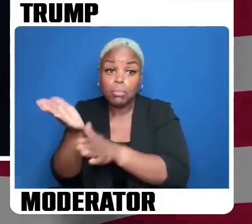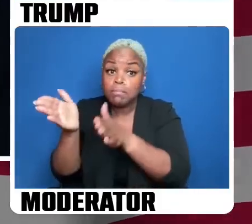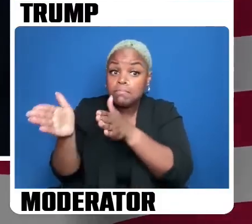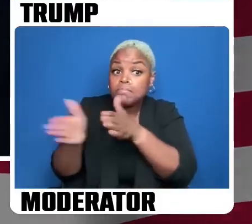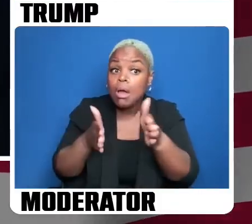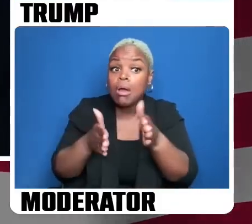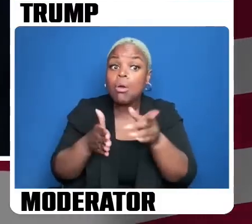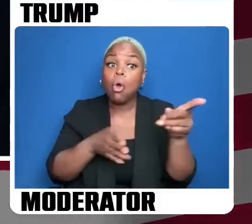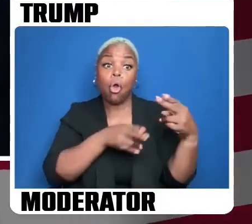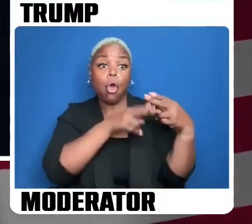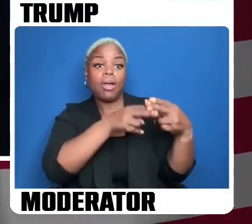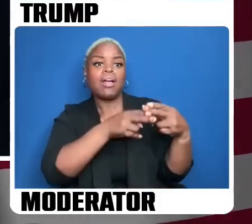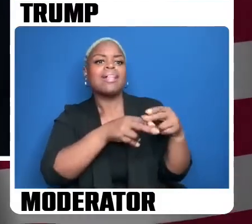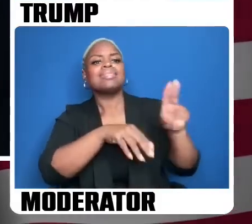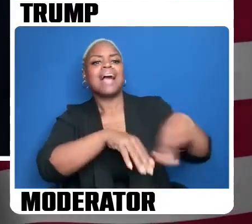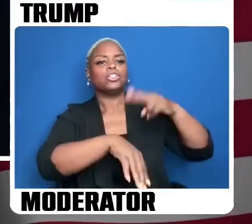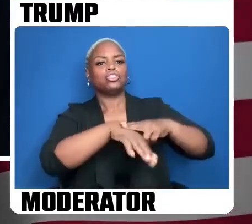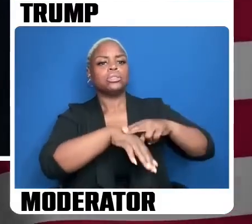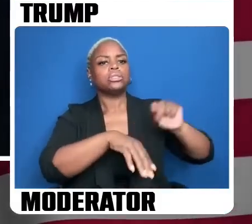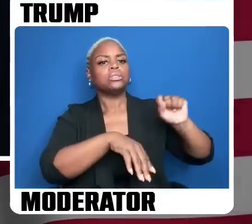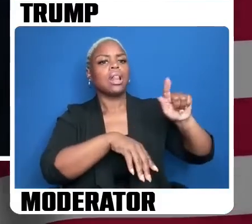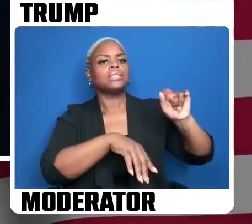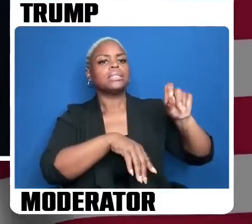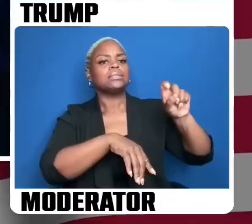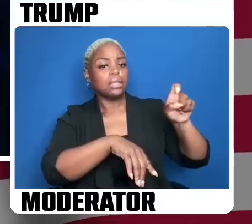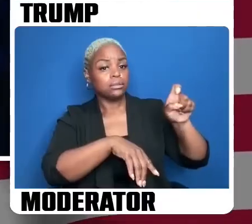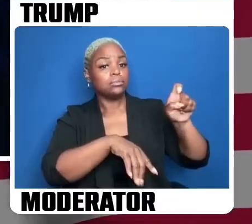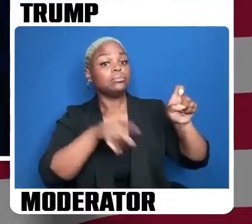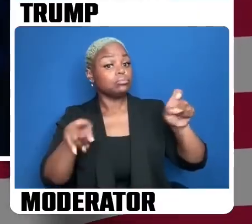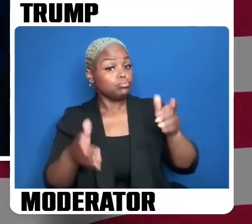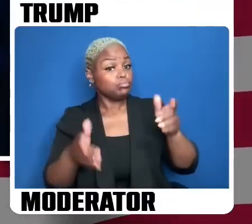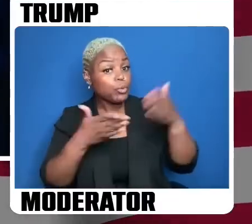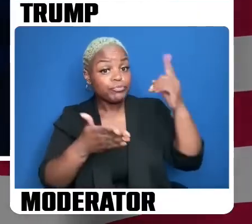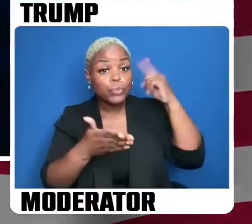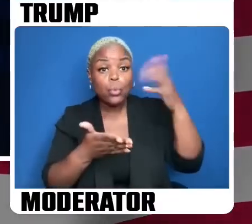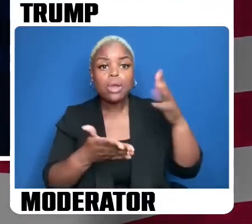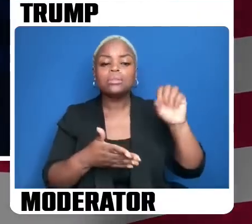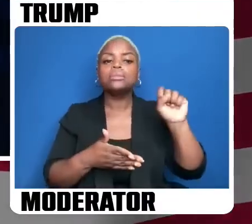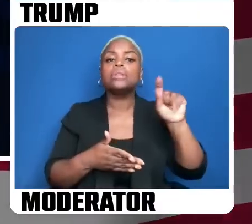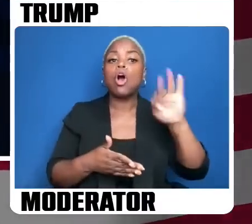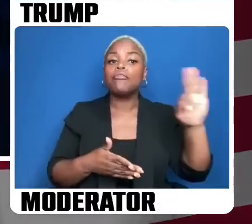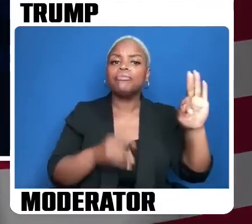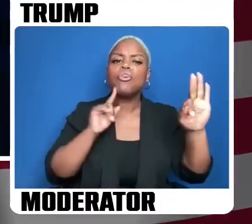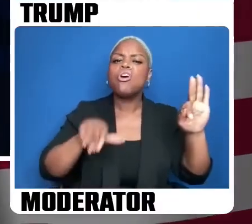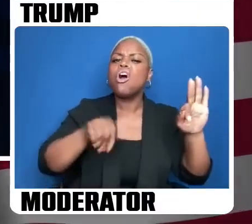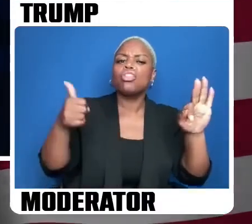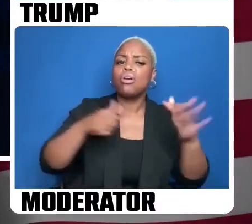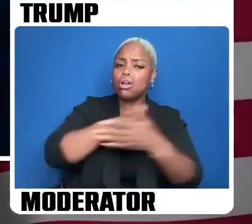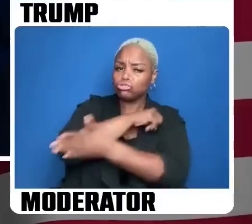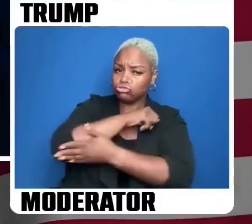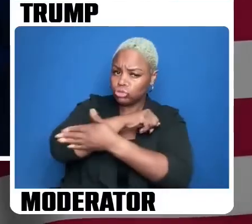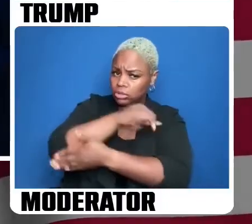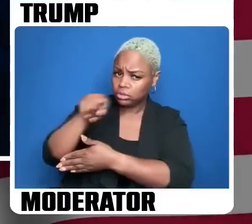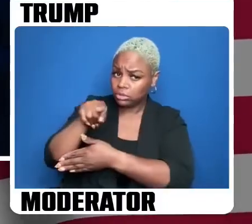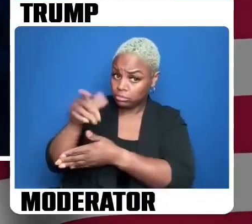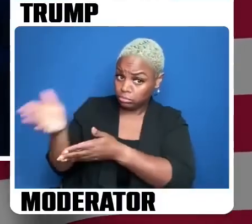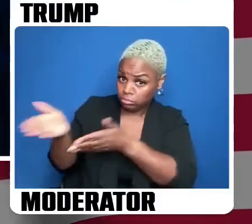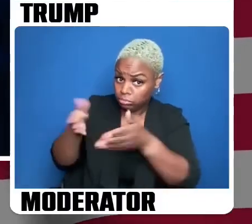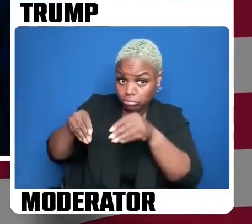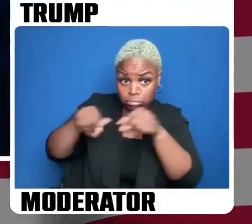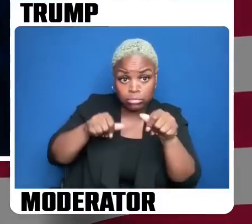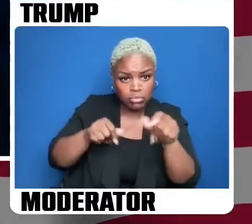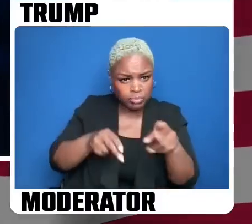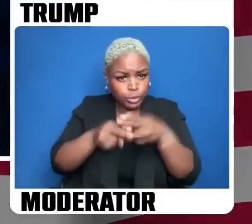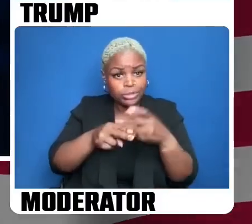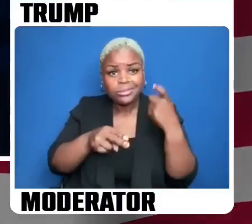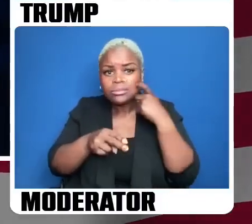for tariffs, as you pointed out here, on foreign imports across the board. You recently said that you might double your plan, imposing tariffs up to 20% on goods